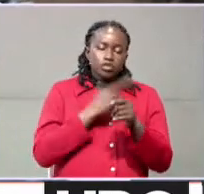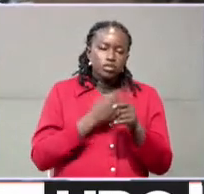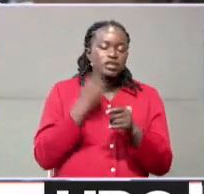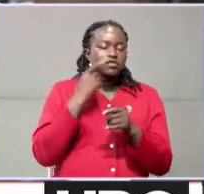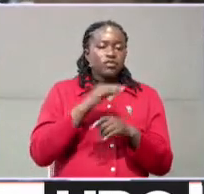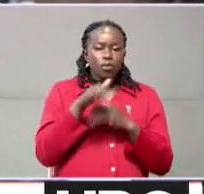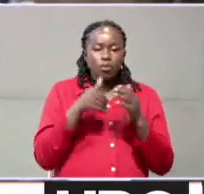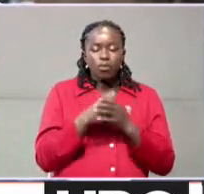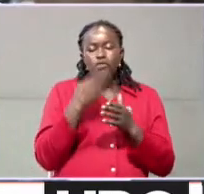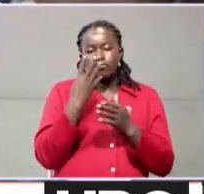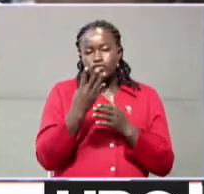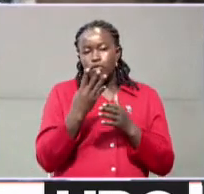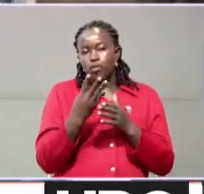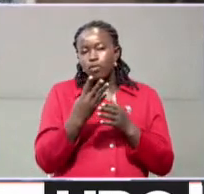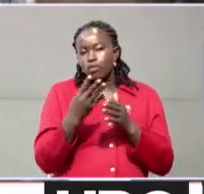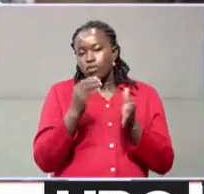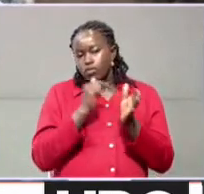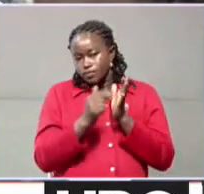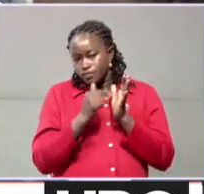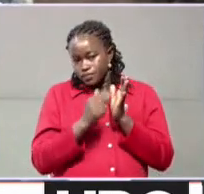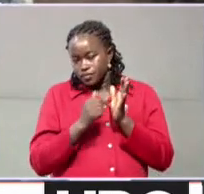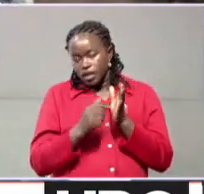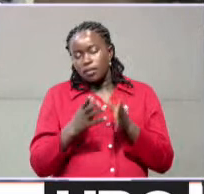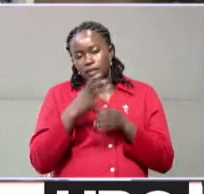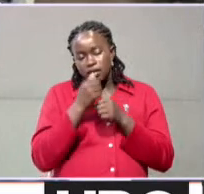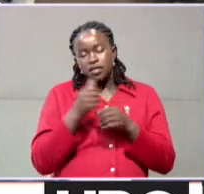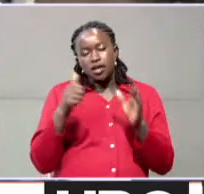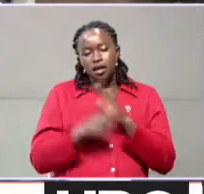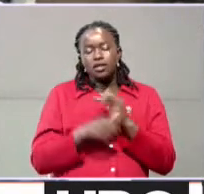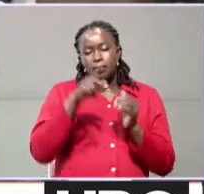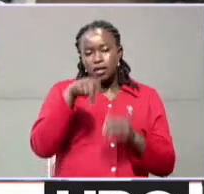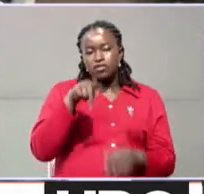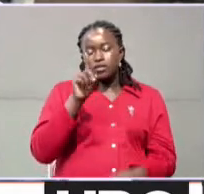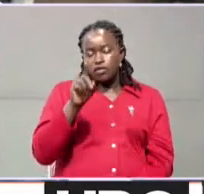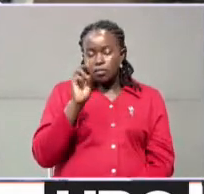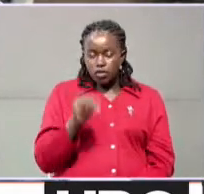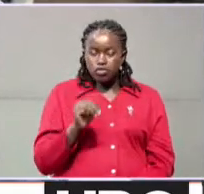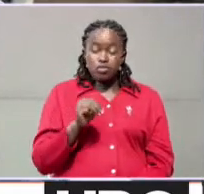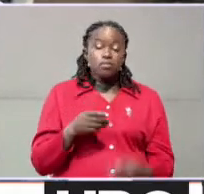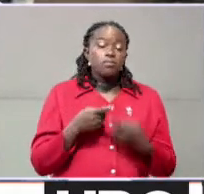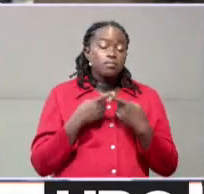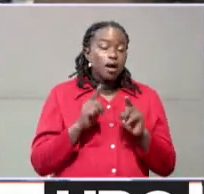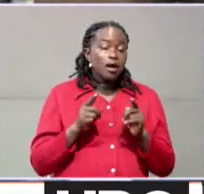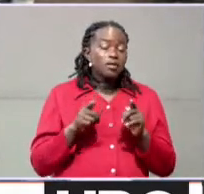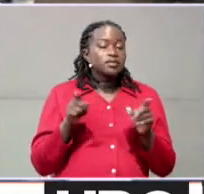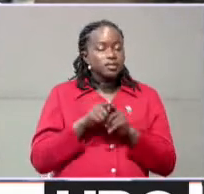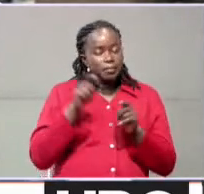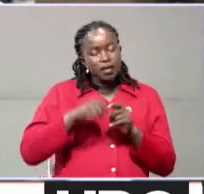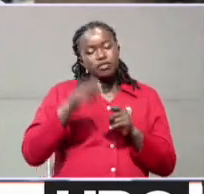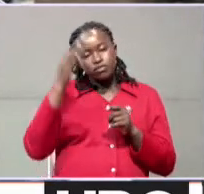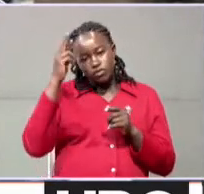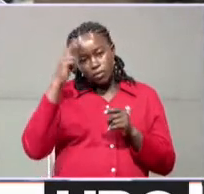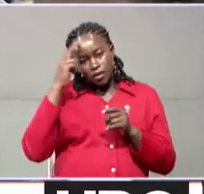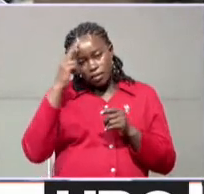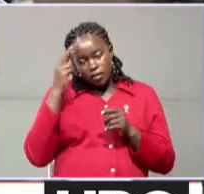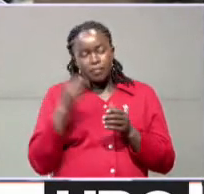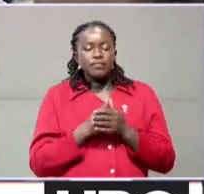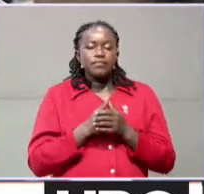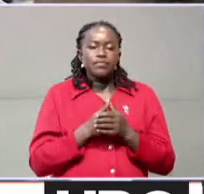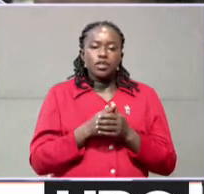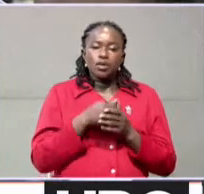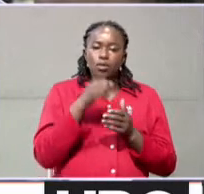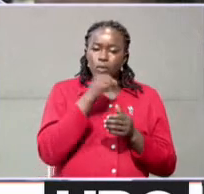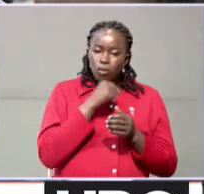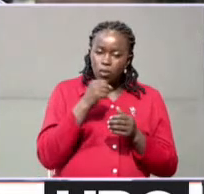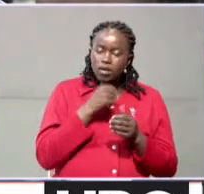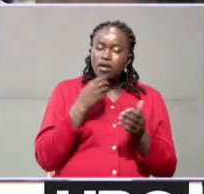the four components budgeted for under paris development model however it should be noted that if all the funds